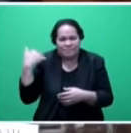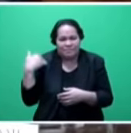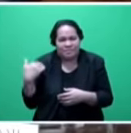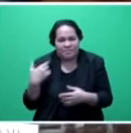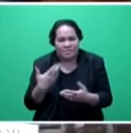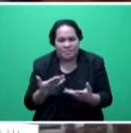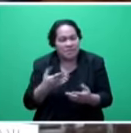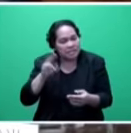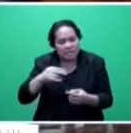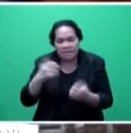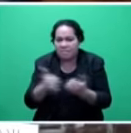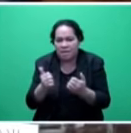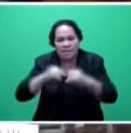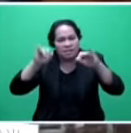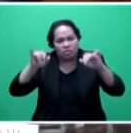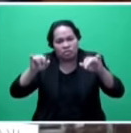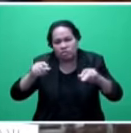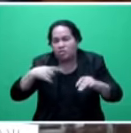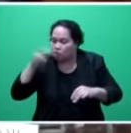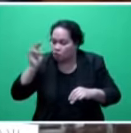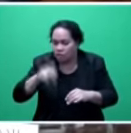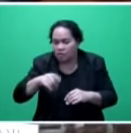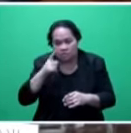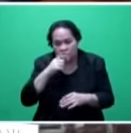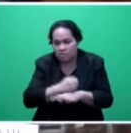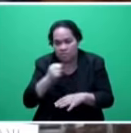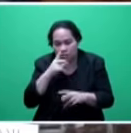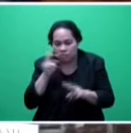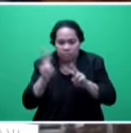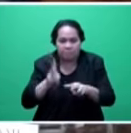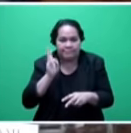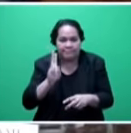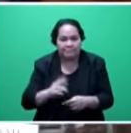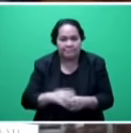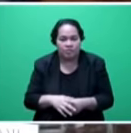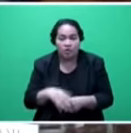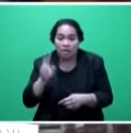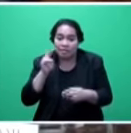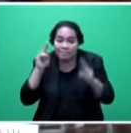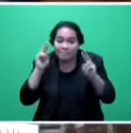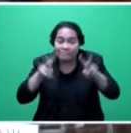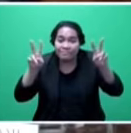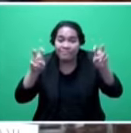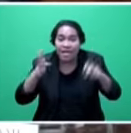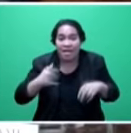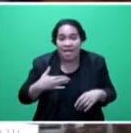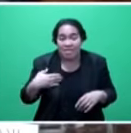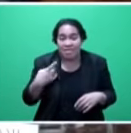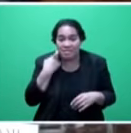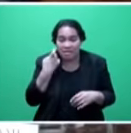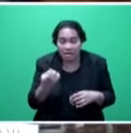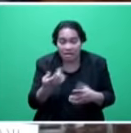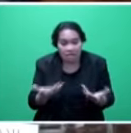the attention of Parliament. I've already mentioned the dilapidated condition of our healthcare system and the likely inability